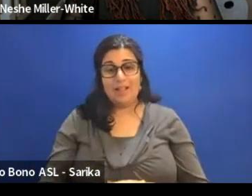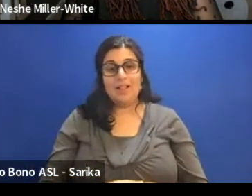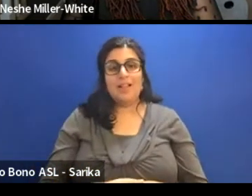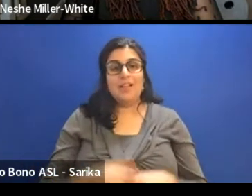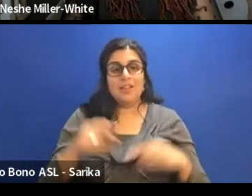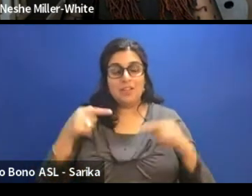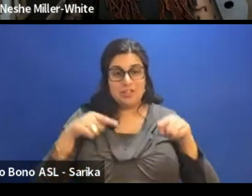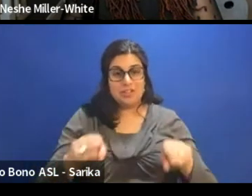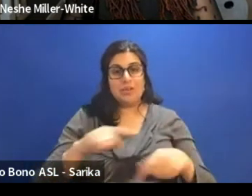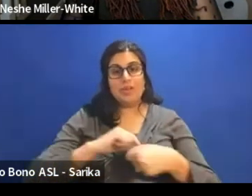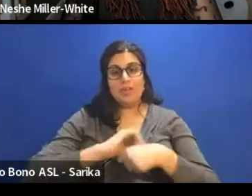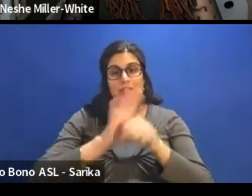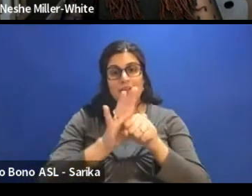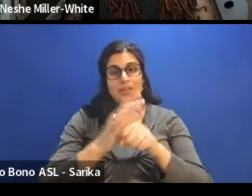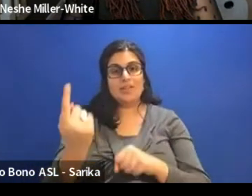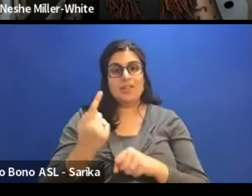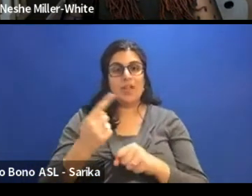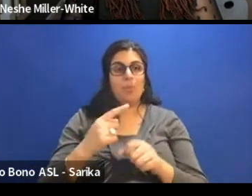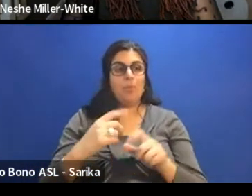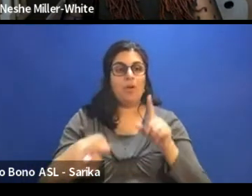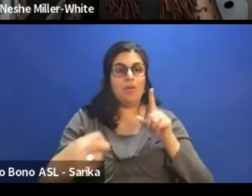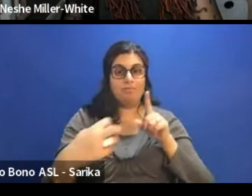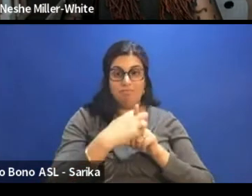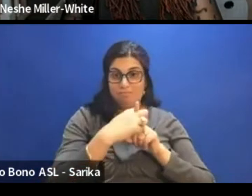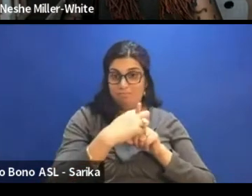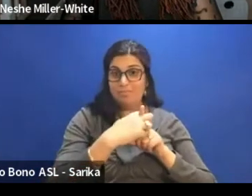the pandemic, someone had reached out to me